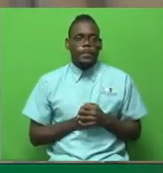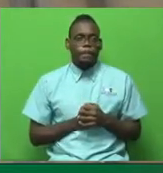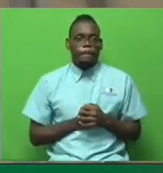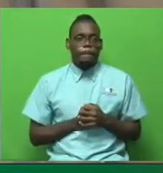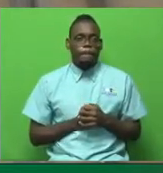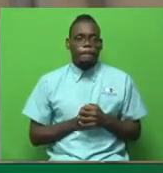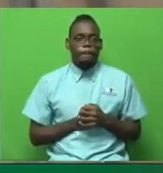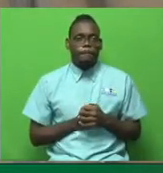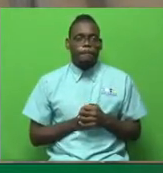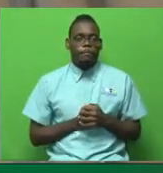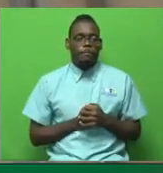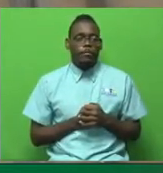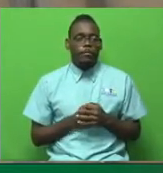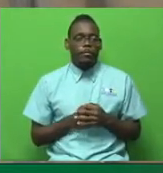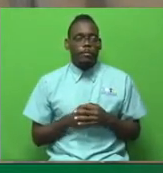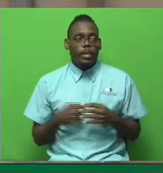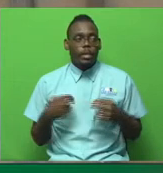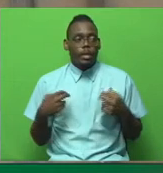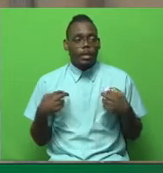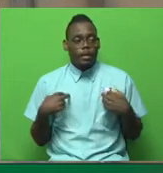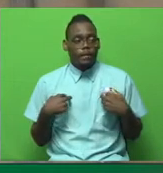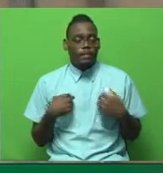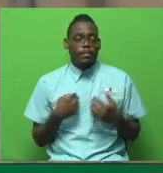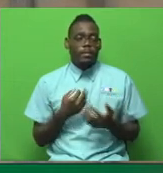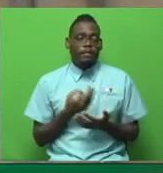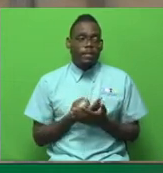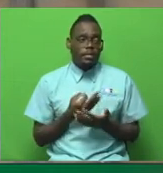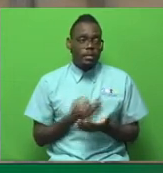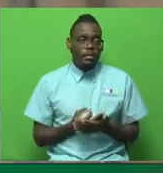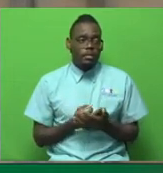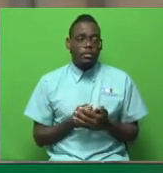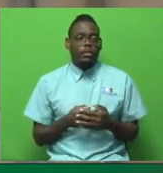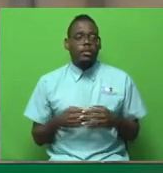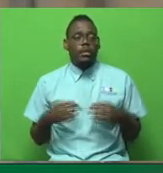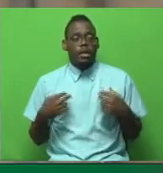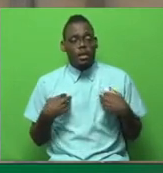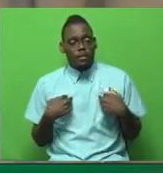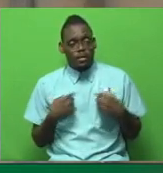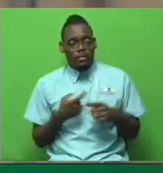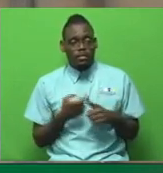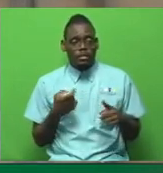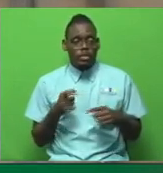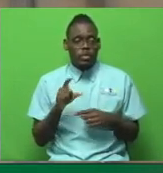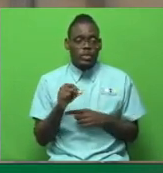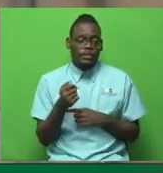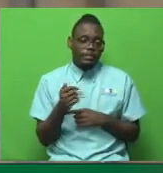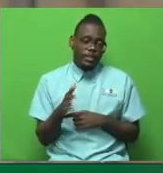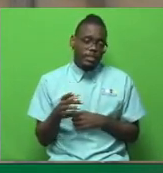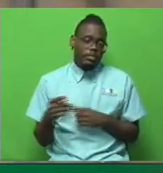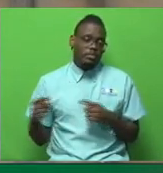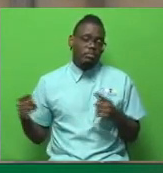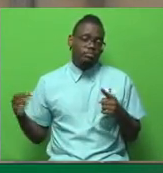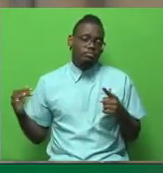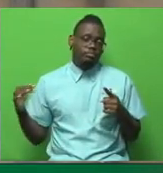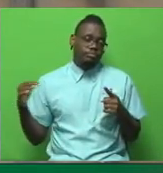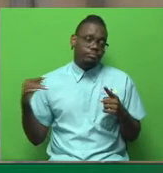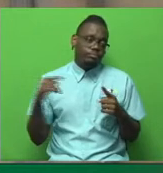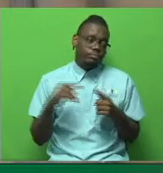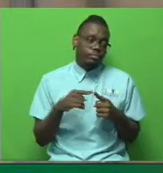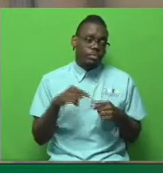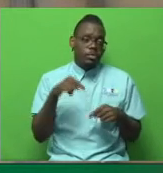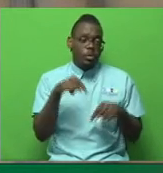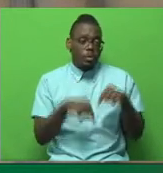shock since 2015. we had to deal with that oil went in negative territory